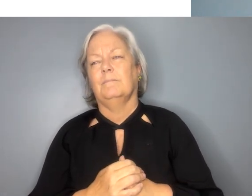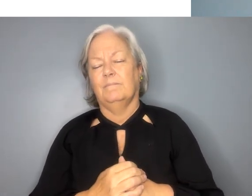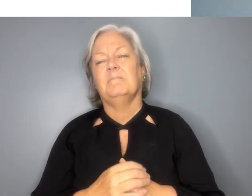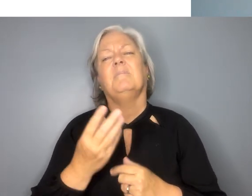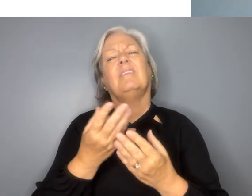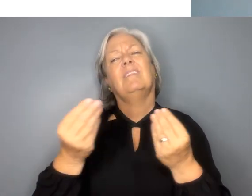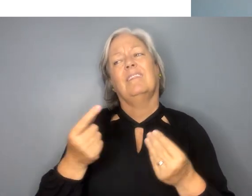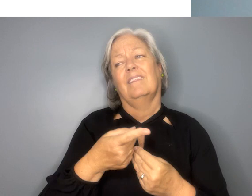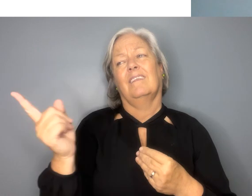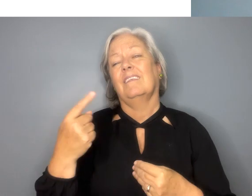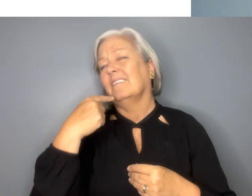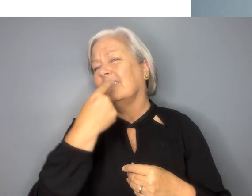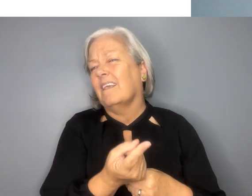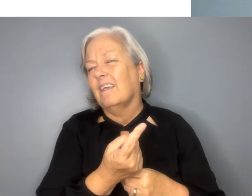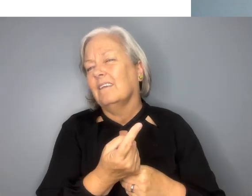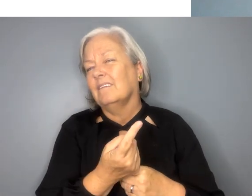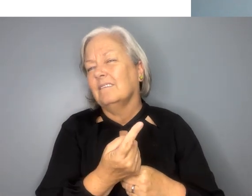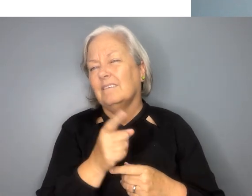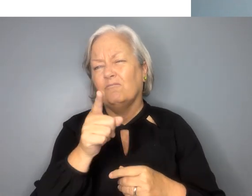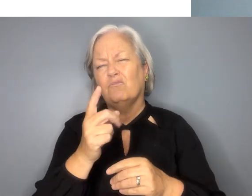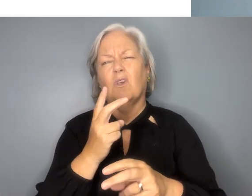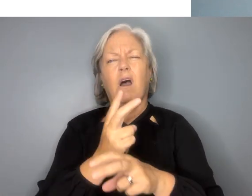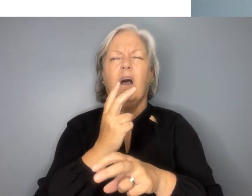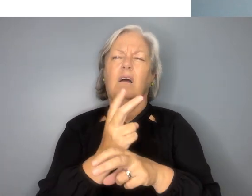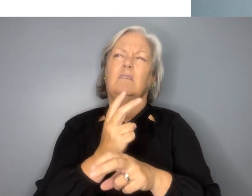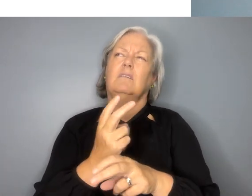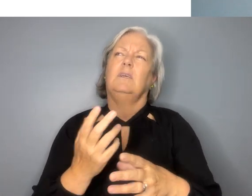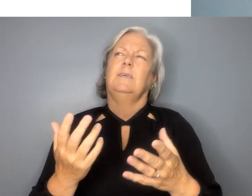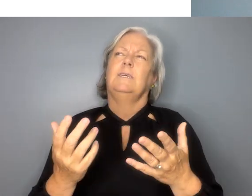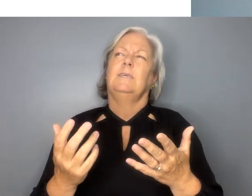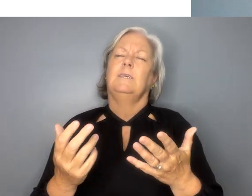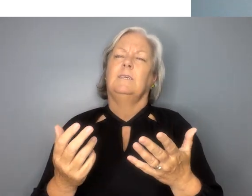experiences, is that it's very difficult to